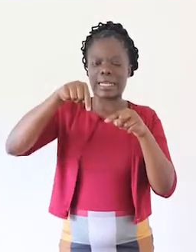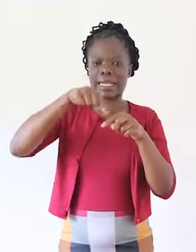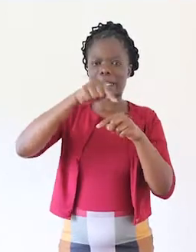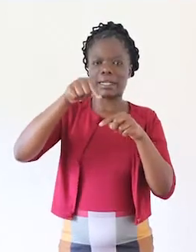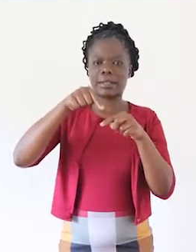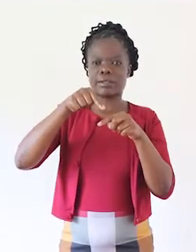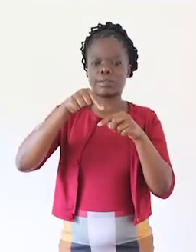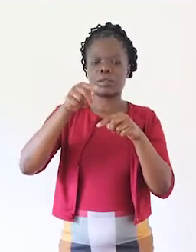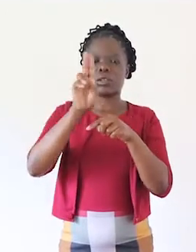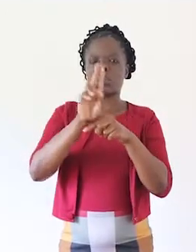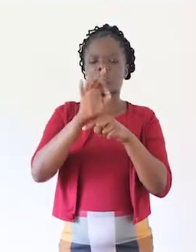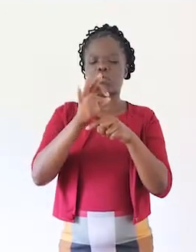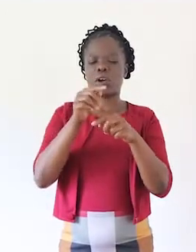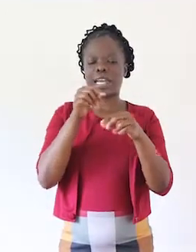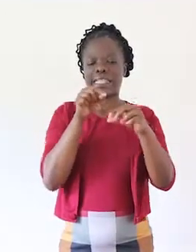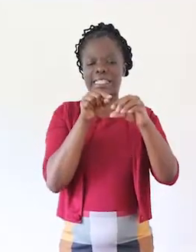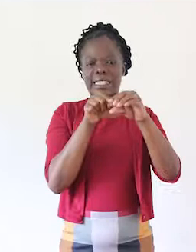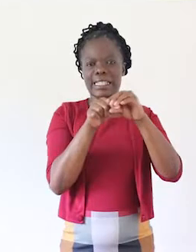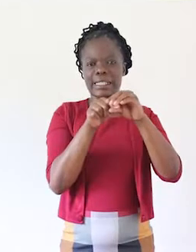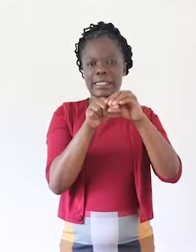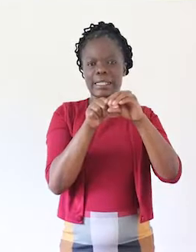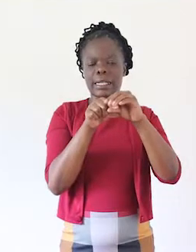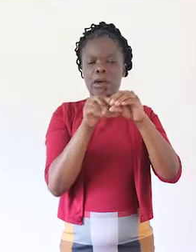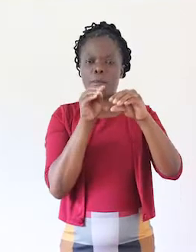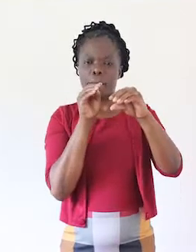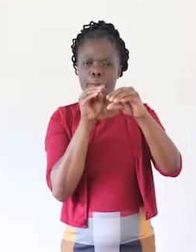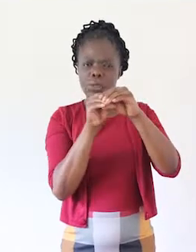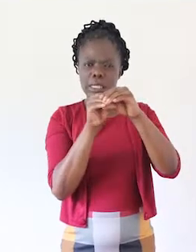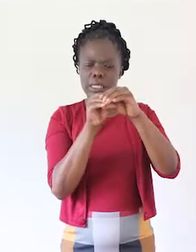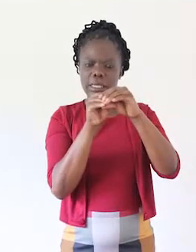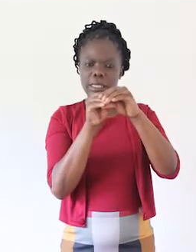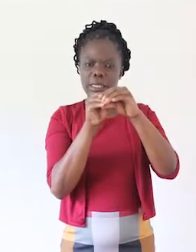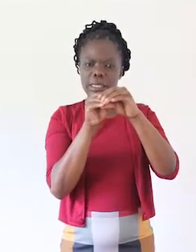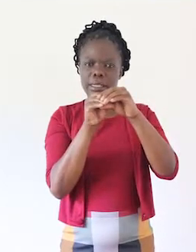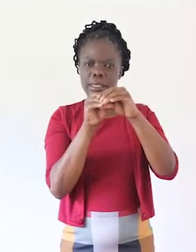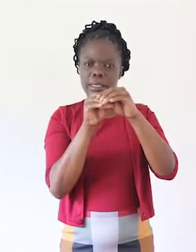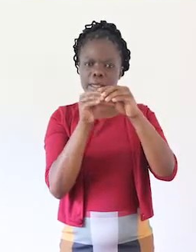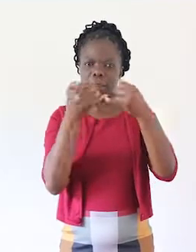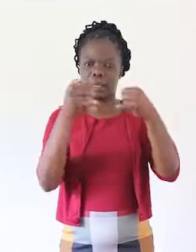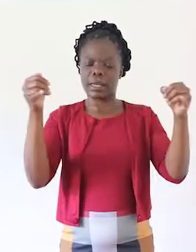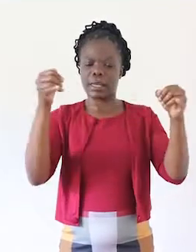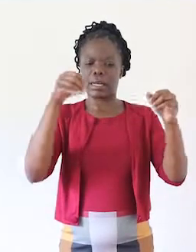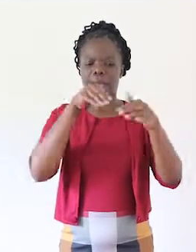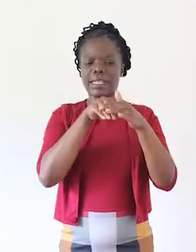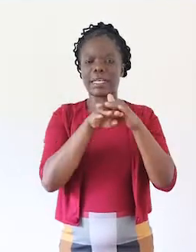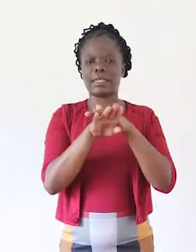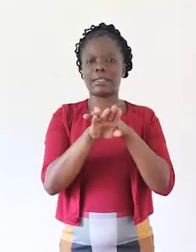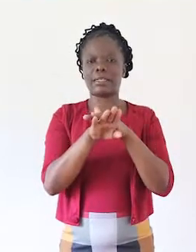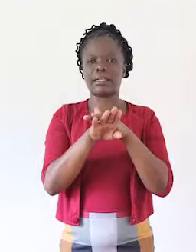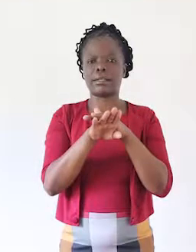shuttle is used for inserting, putting the yarn inside